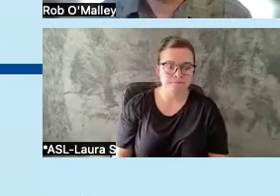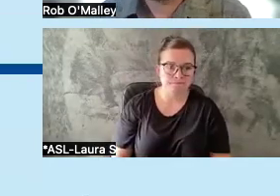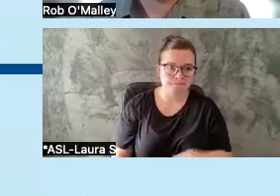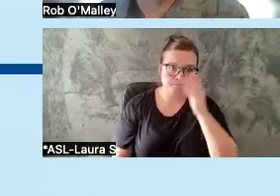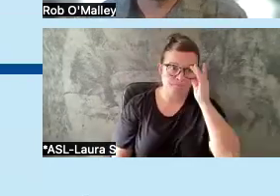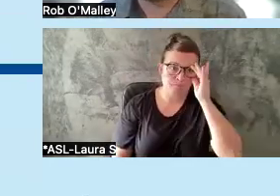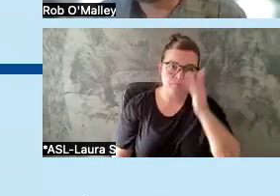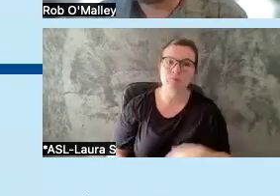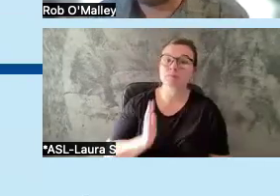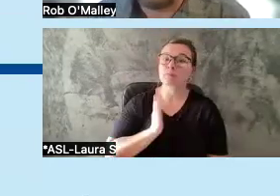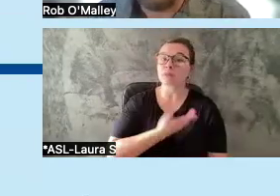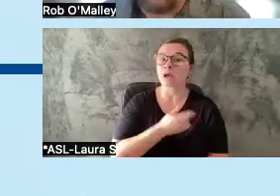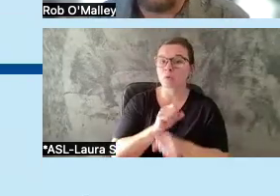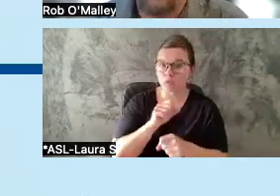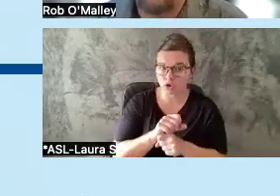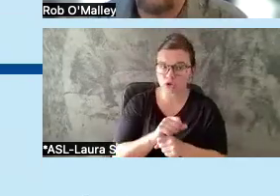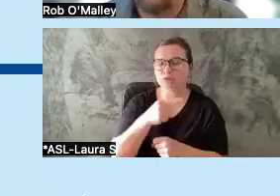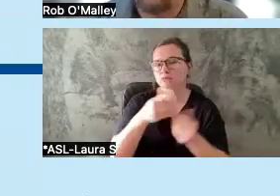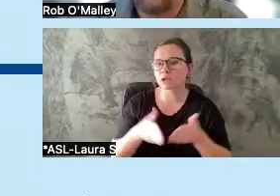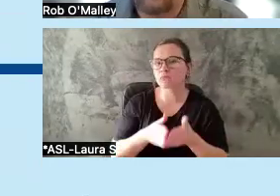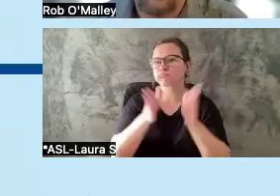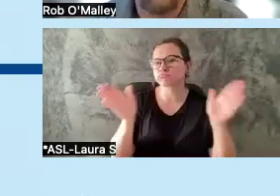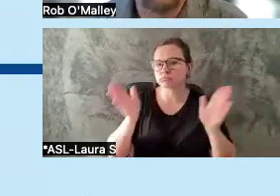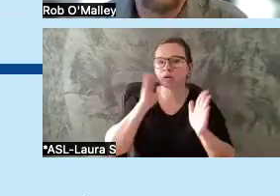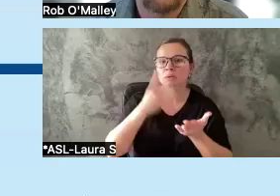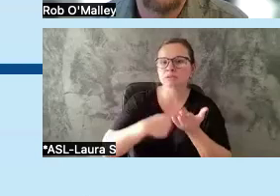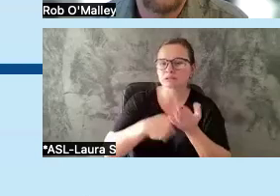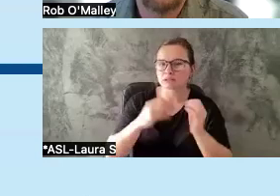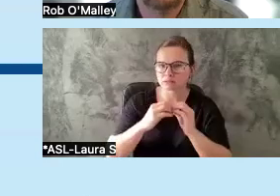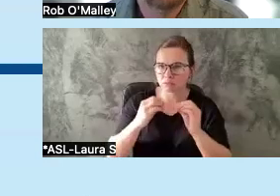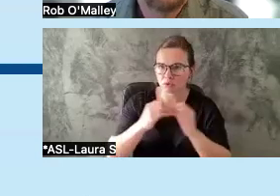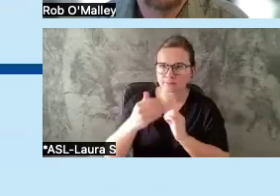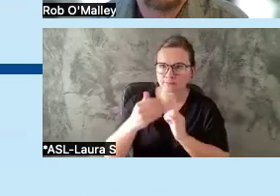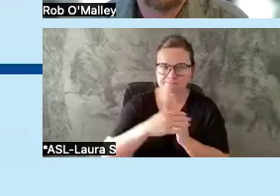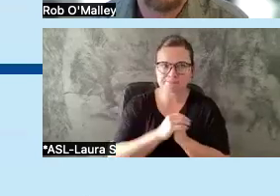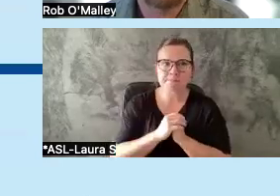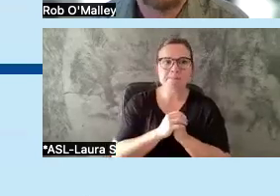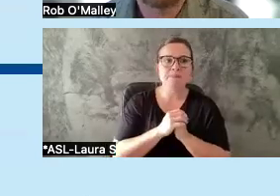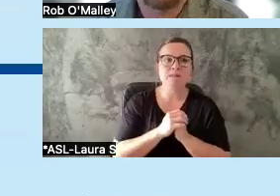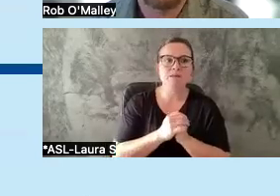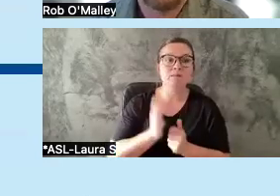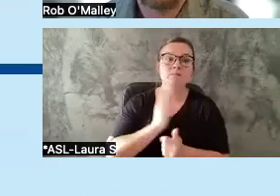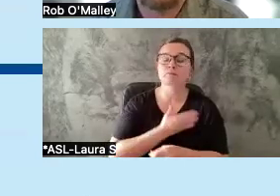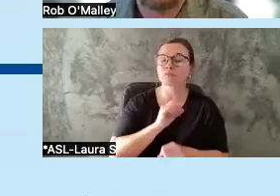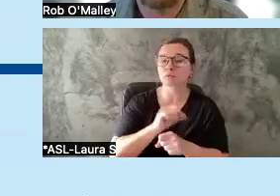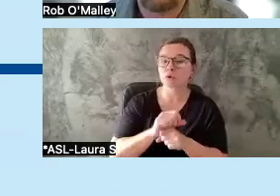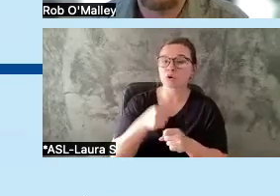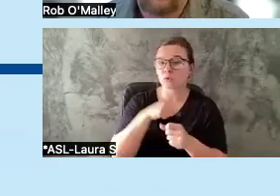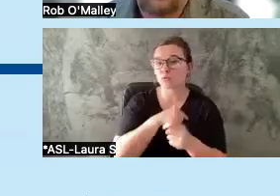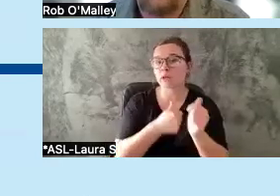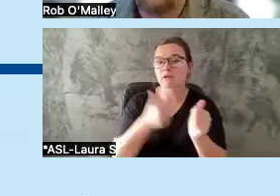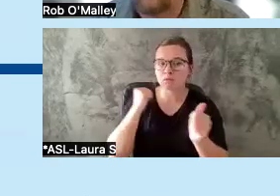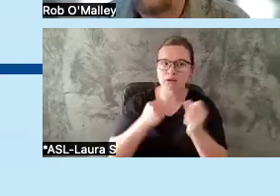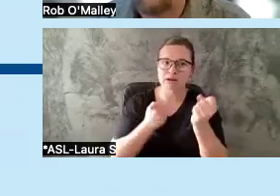So in our work, and this is pretty broad strokes, and I'll hopefully talk about it a bit more later. In our work, we try to avoid advocacy